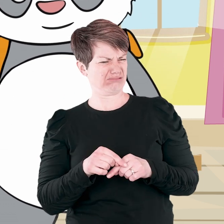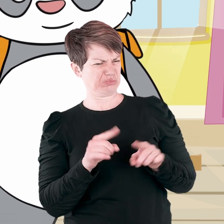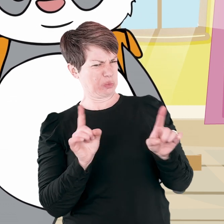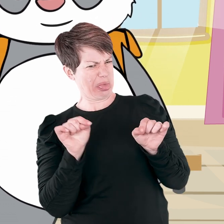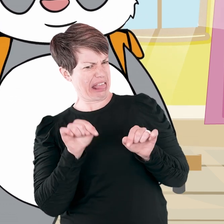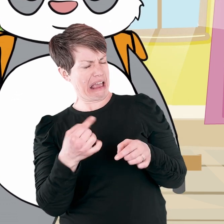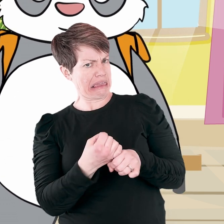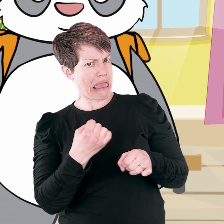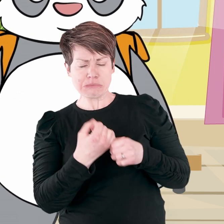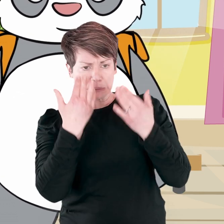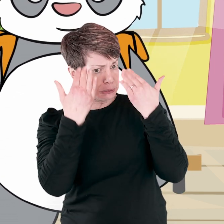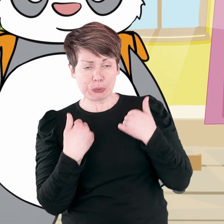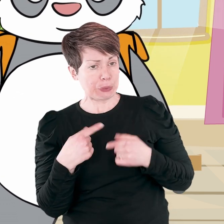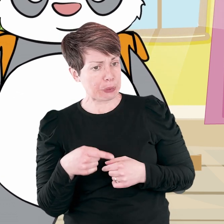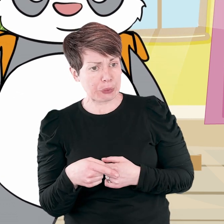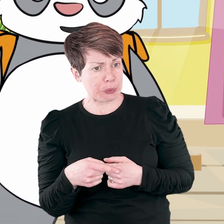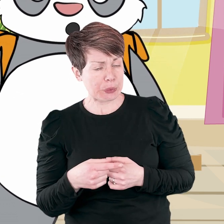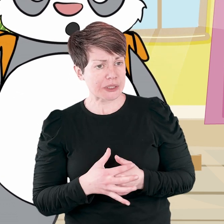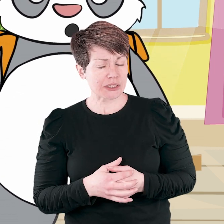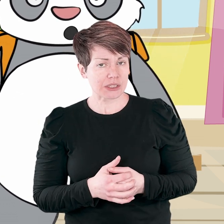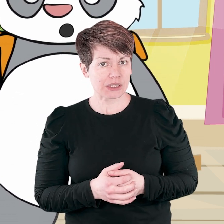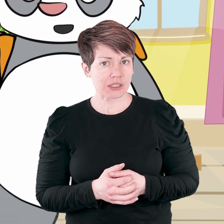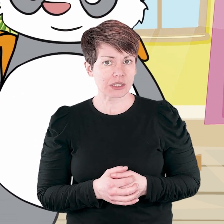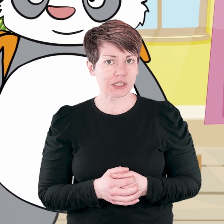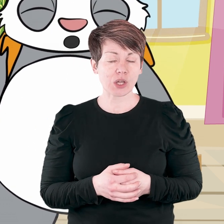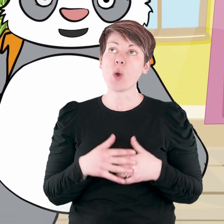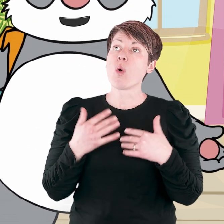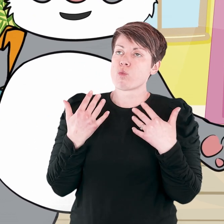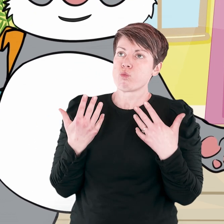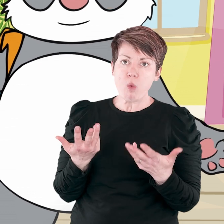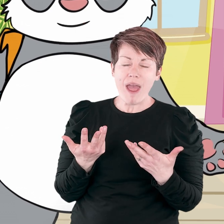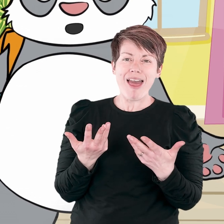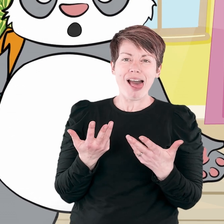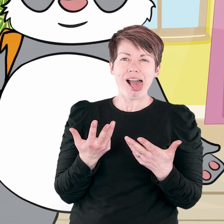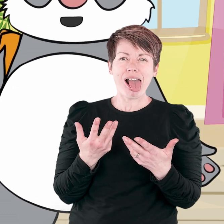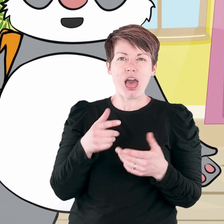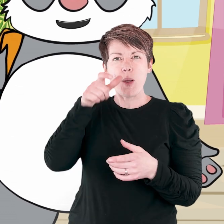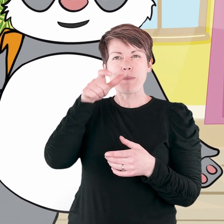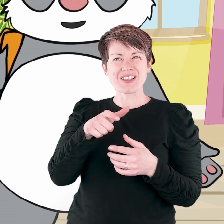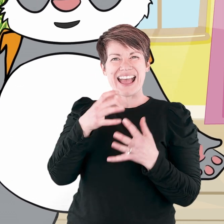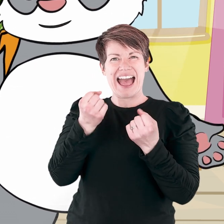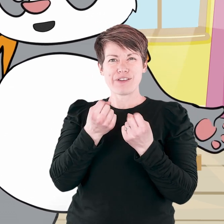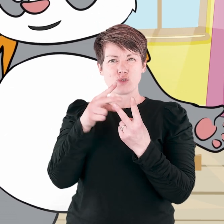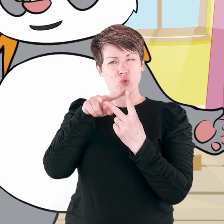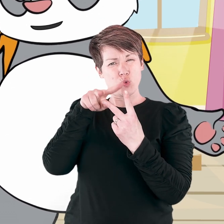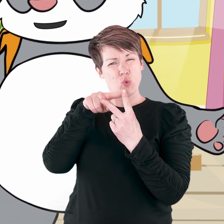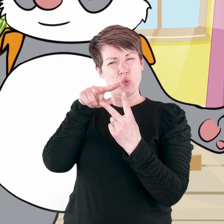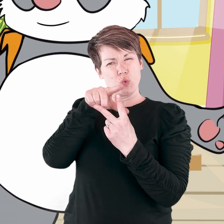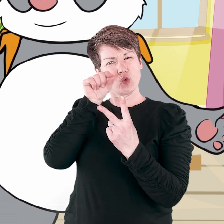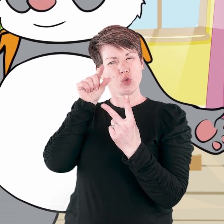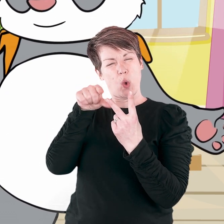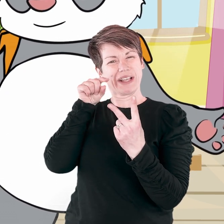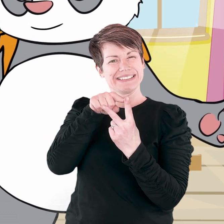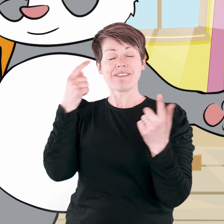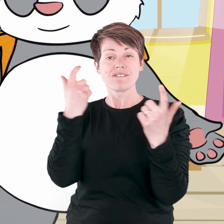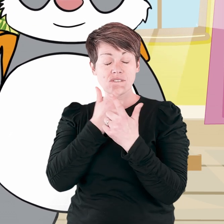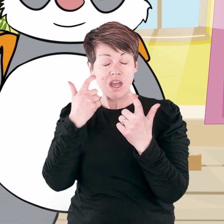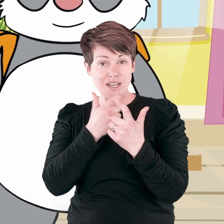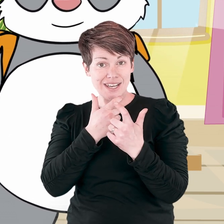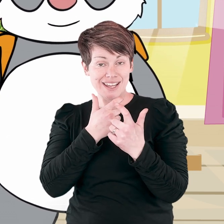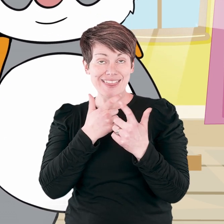you rather? I don't think I know that game. Well, someone chooses two funny things.